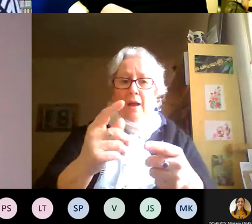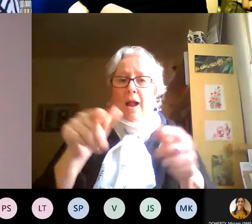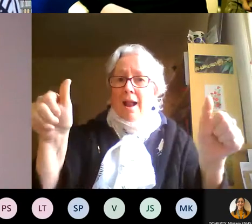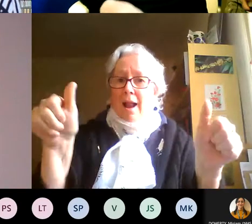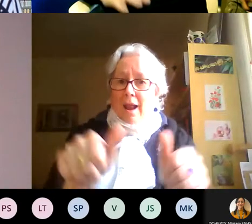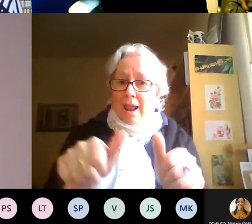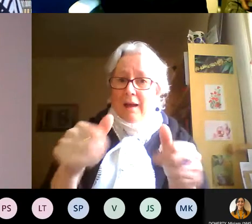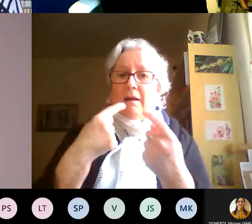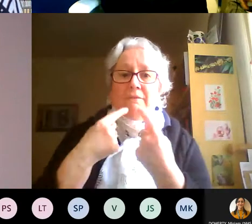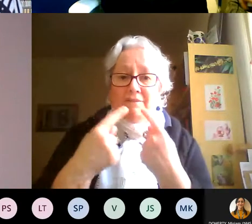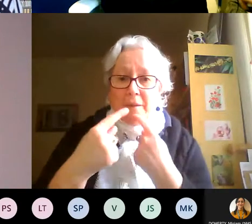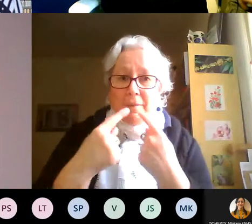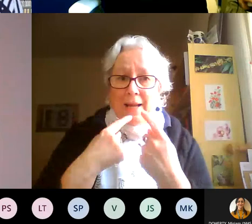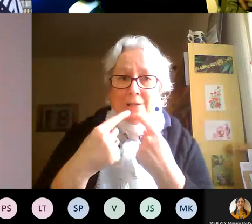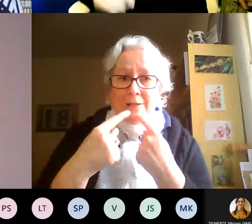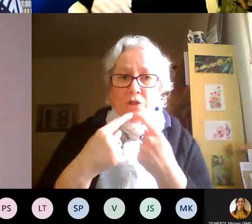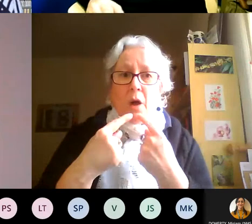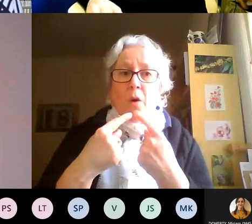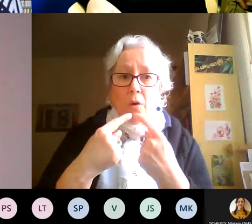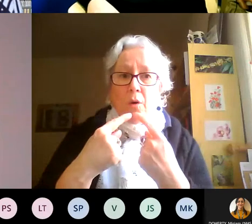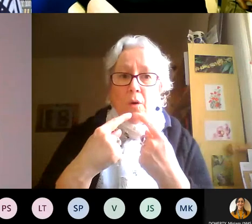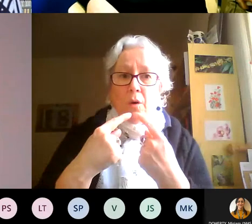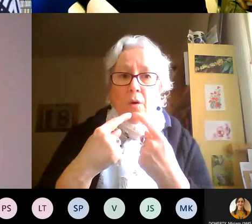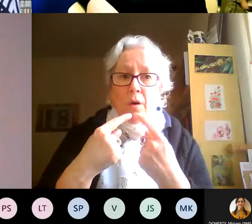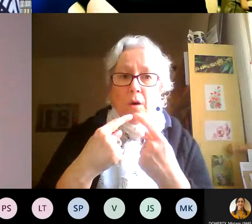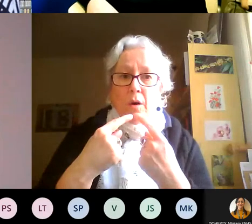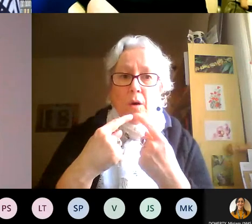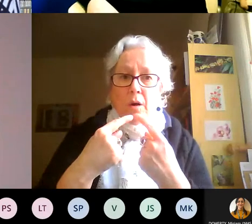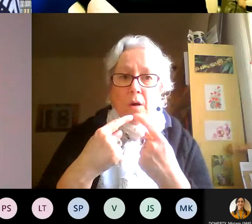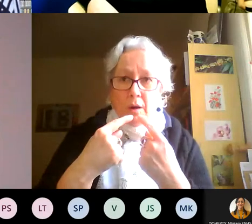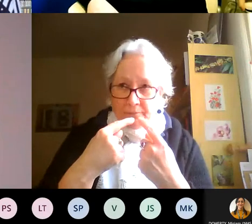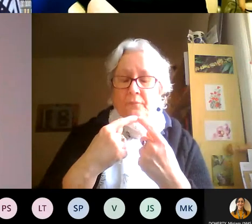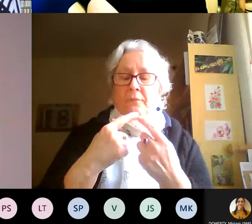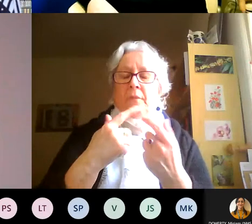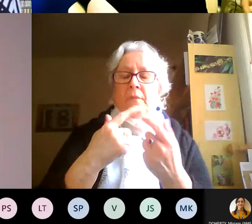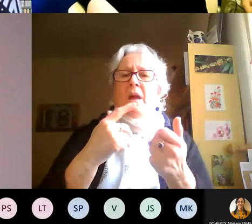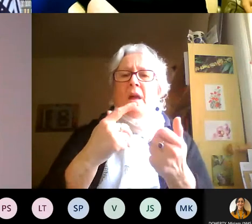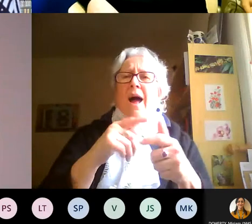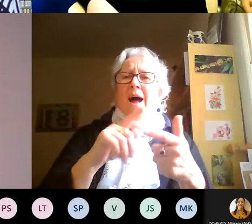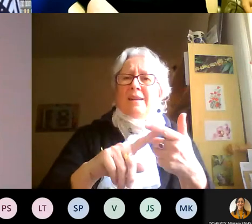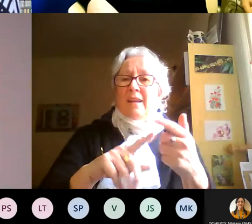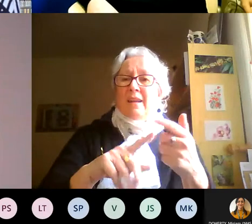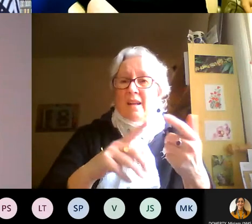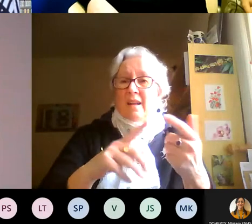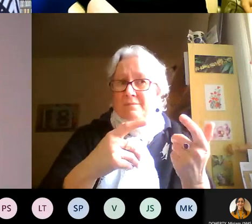So there's always that delay of information.